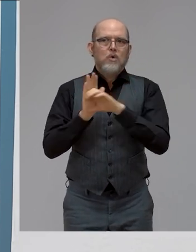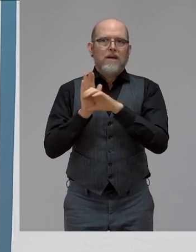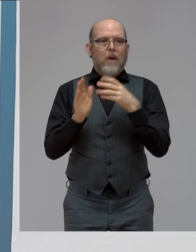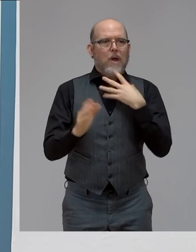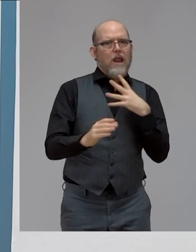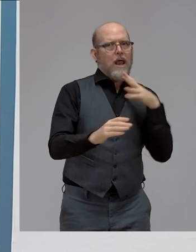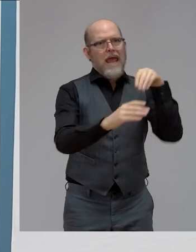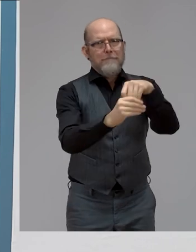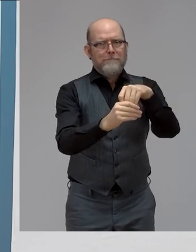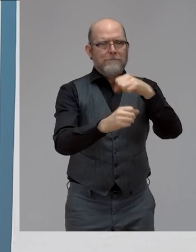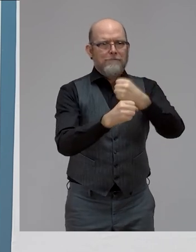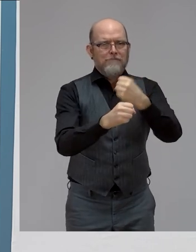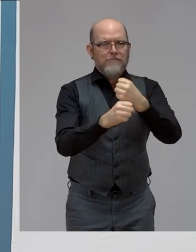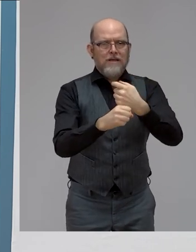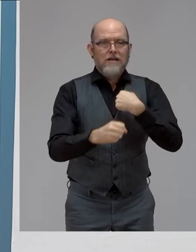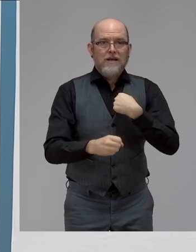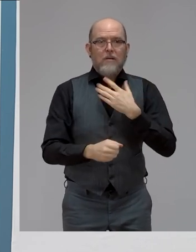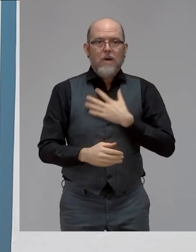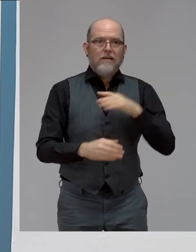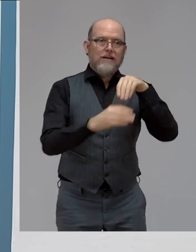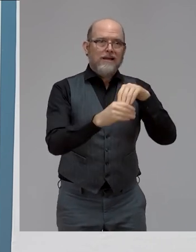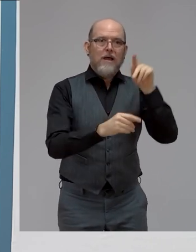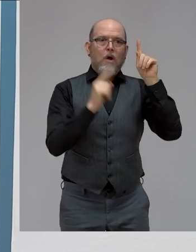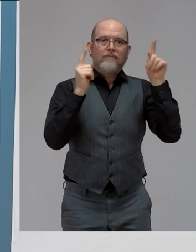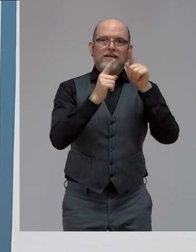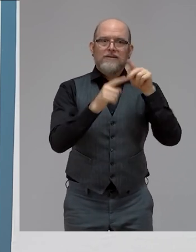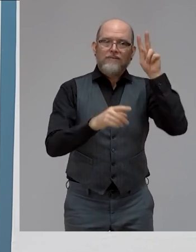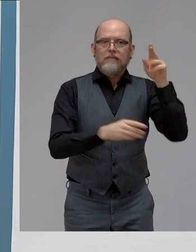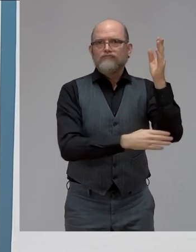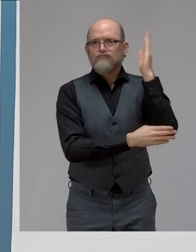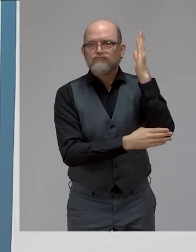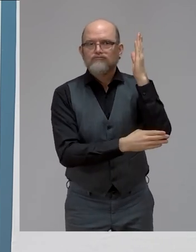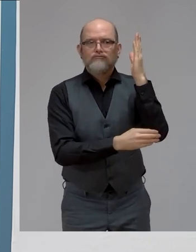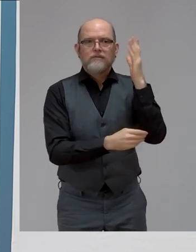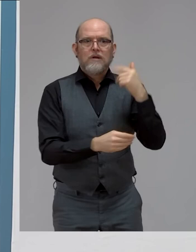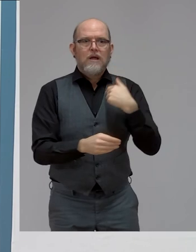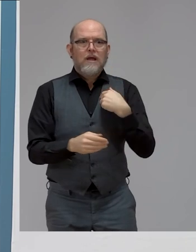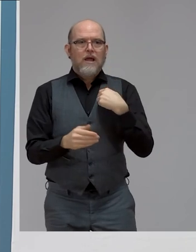lecturer at the University of Vienna teaching corporate law.